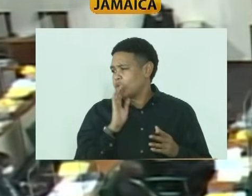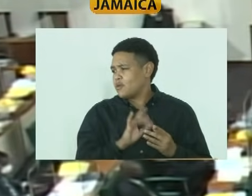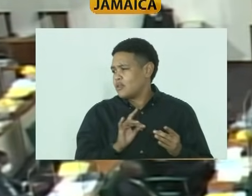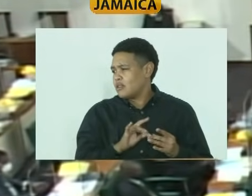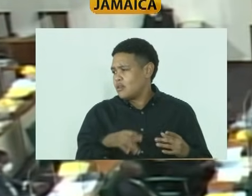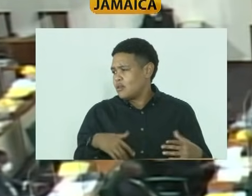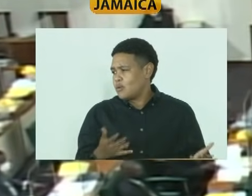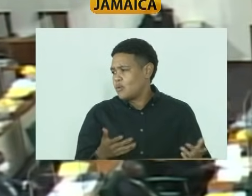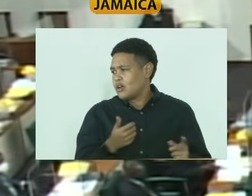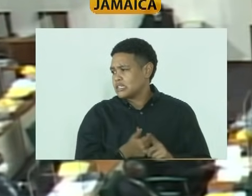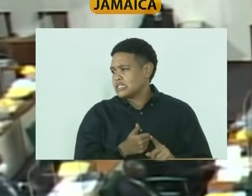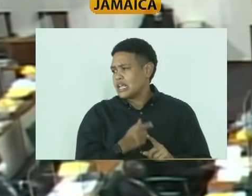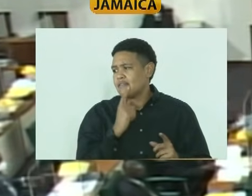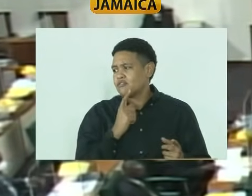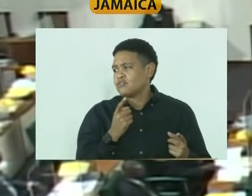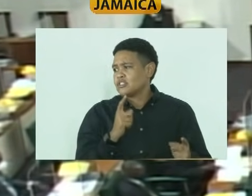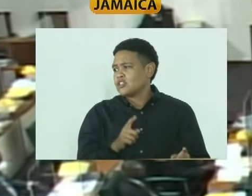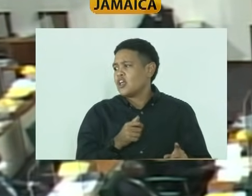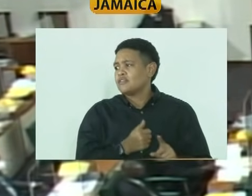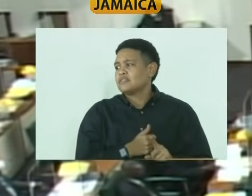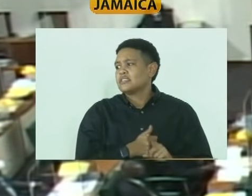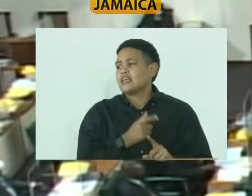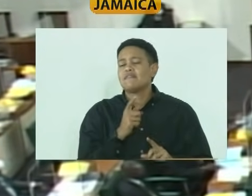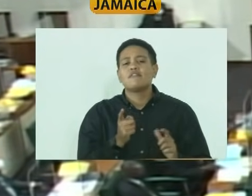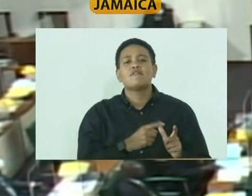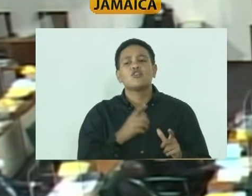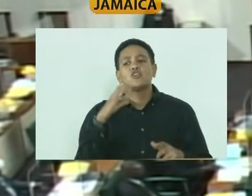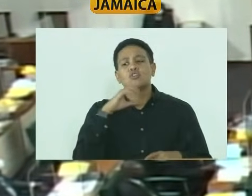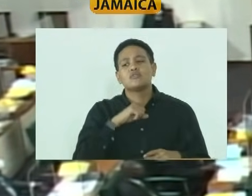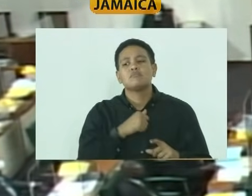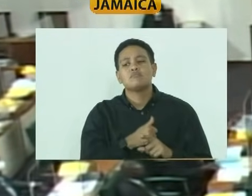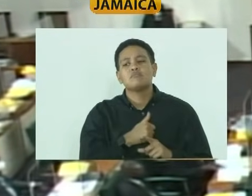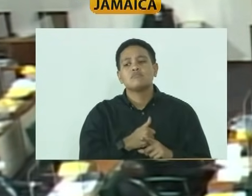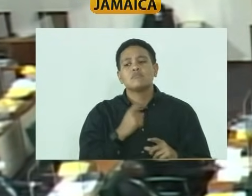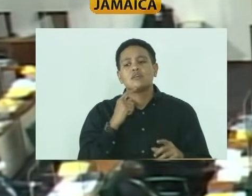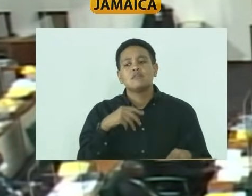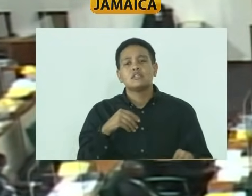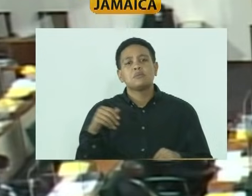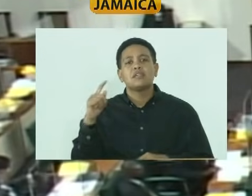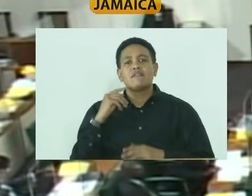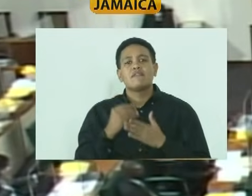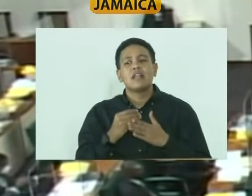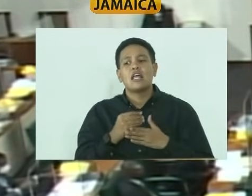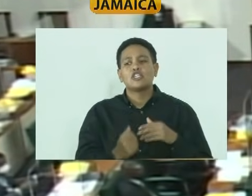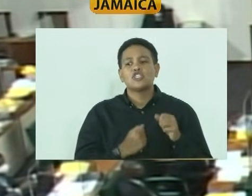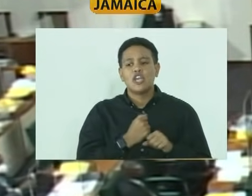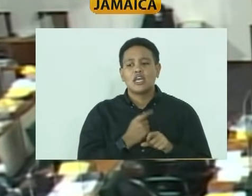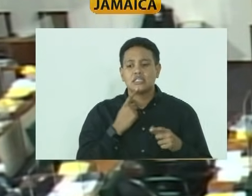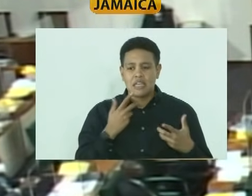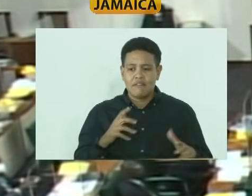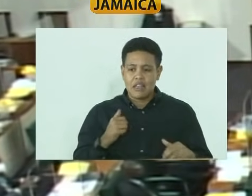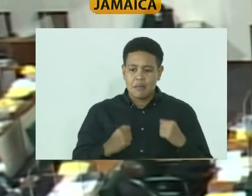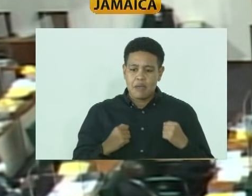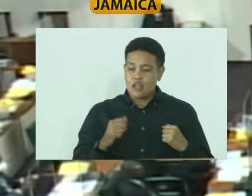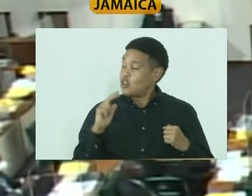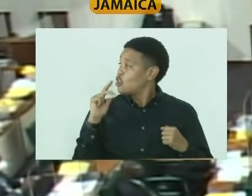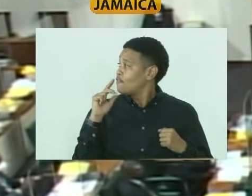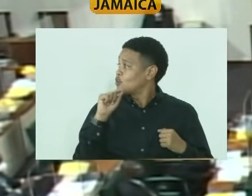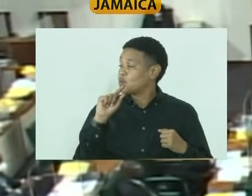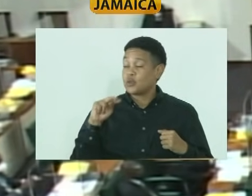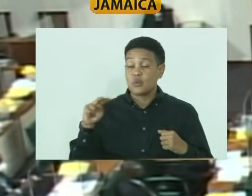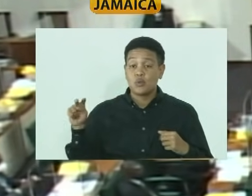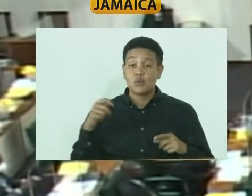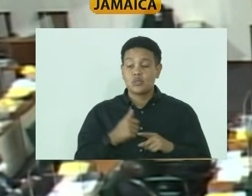motion. Be it resolved that the first supplementary estimates of expenditure for the financial year ending March 31st,